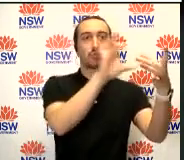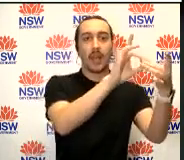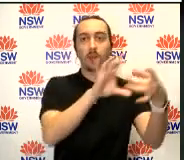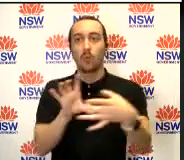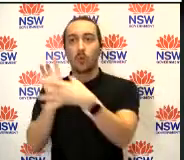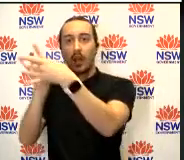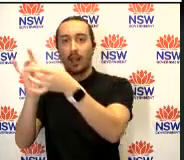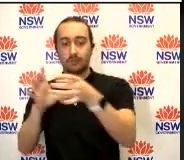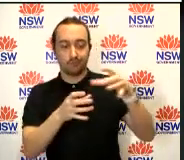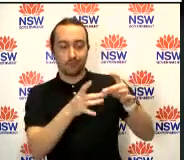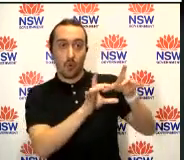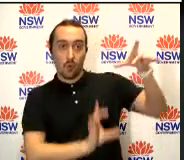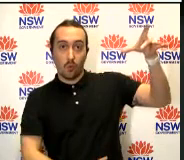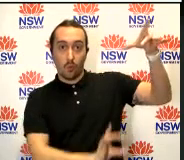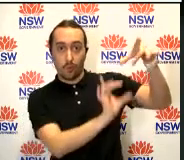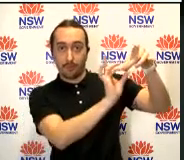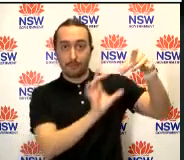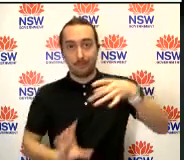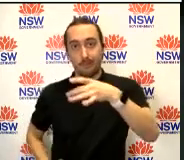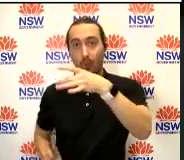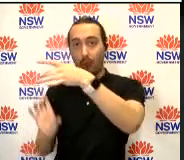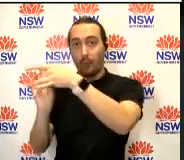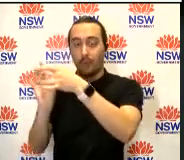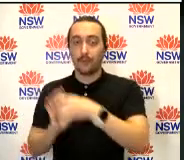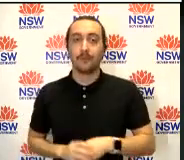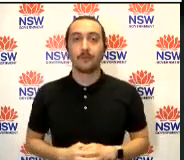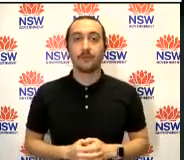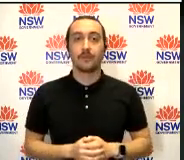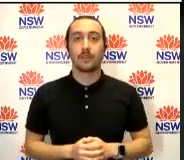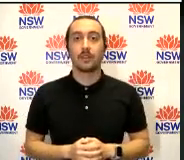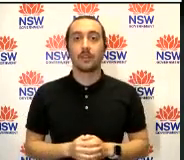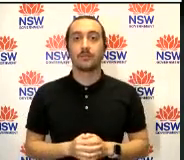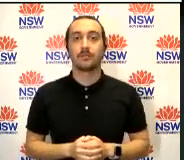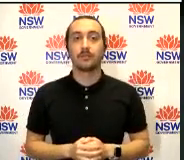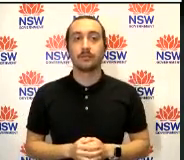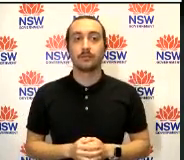the anchors as they traverse the entire work area.